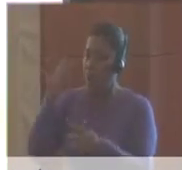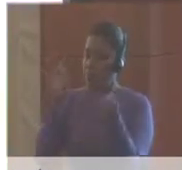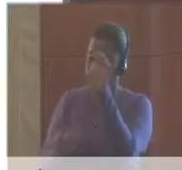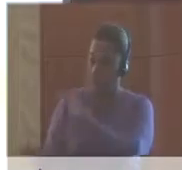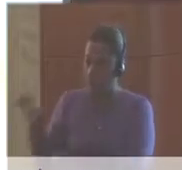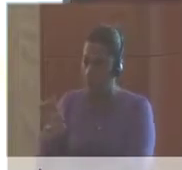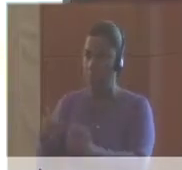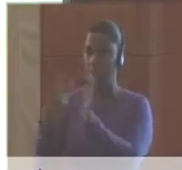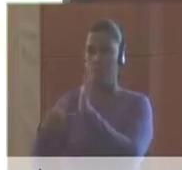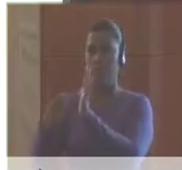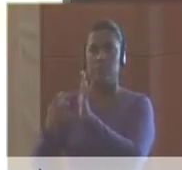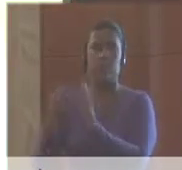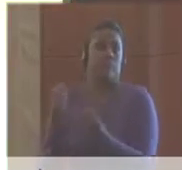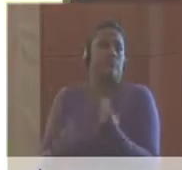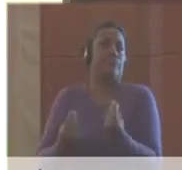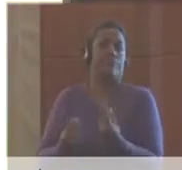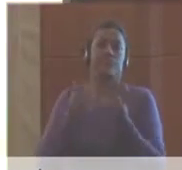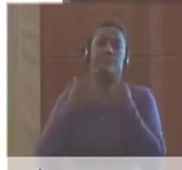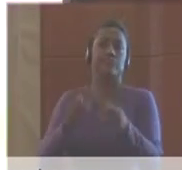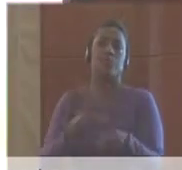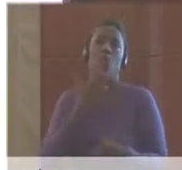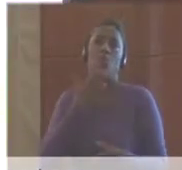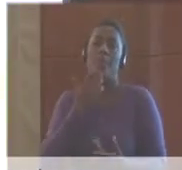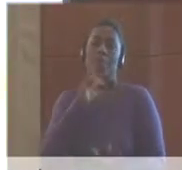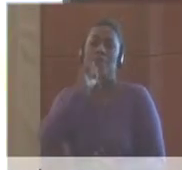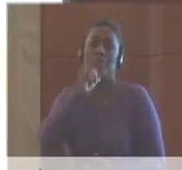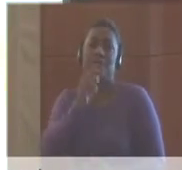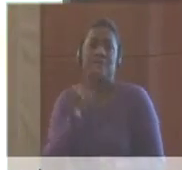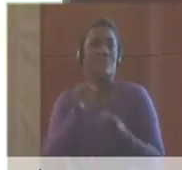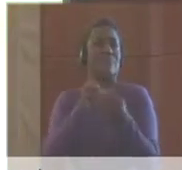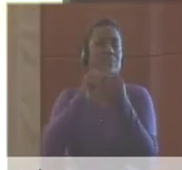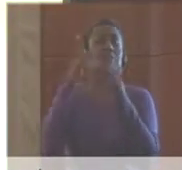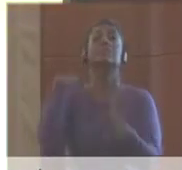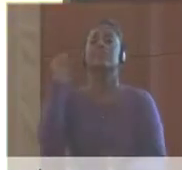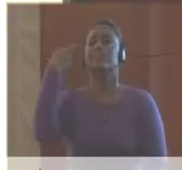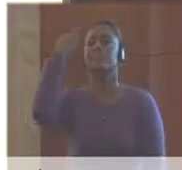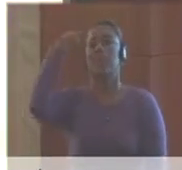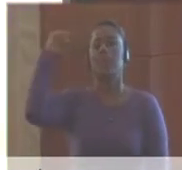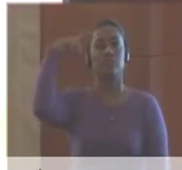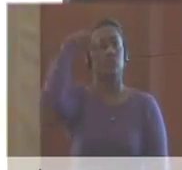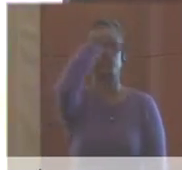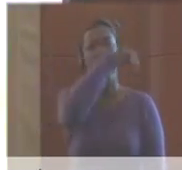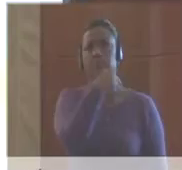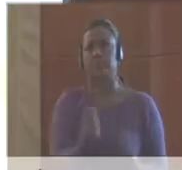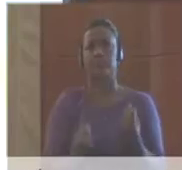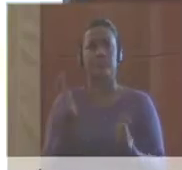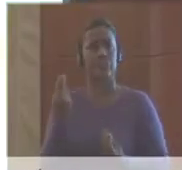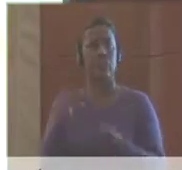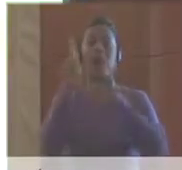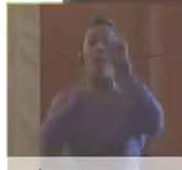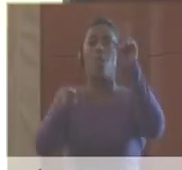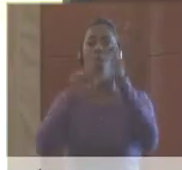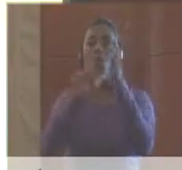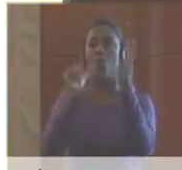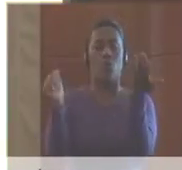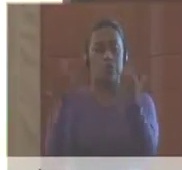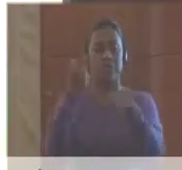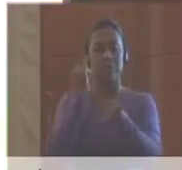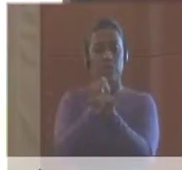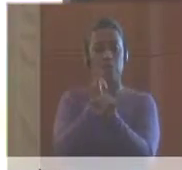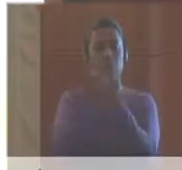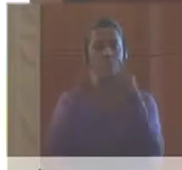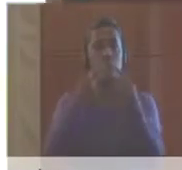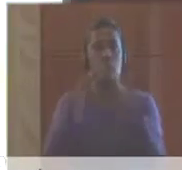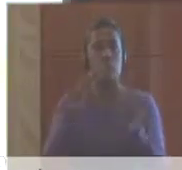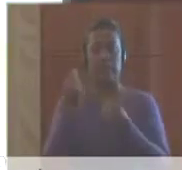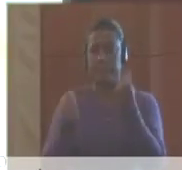we look one way, maybe we're not responding that well to the other, and that's why this is so complex, and it's difficult for